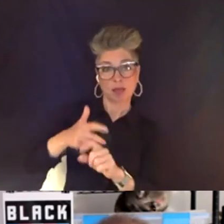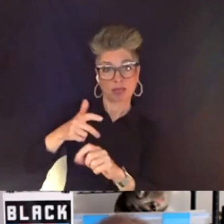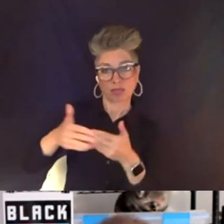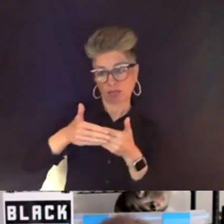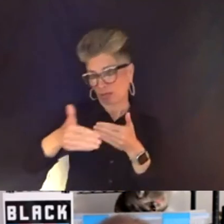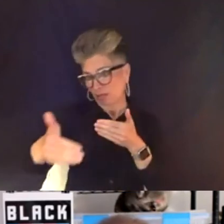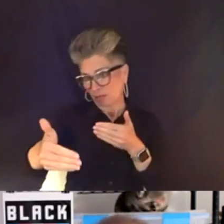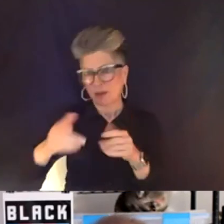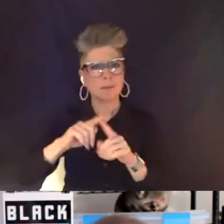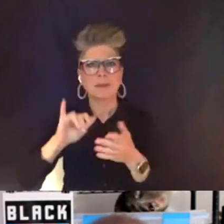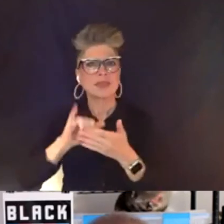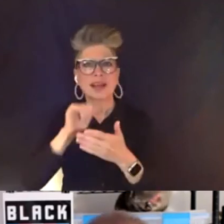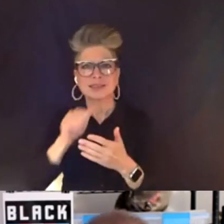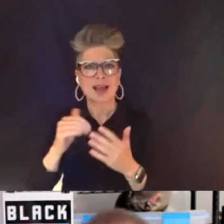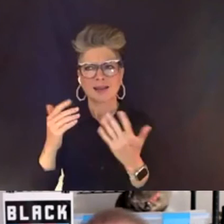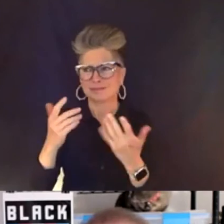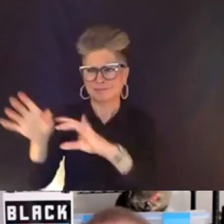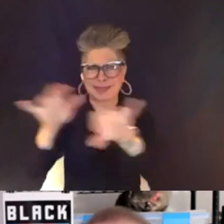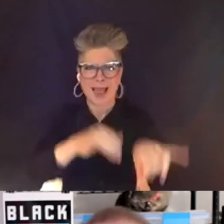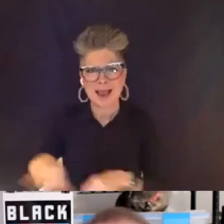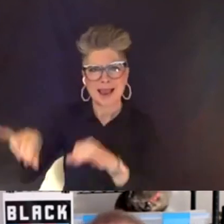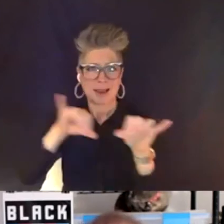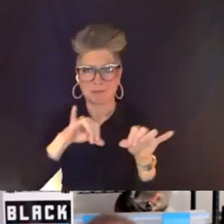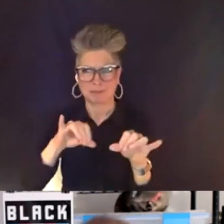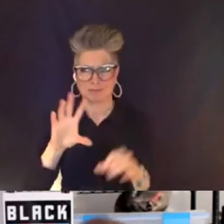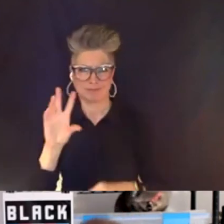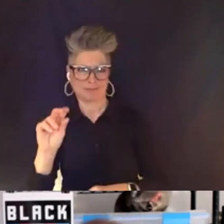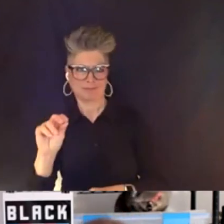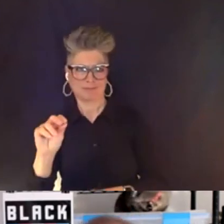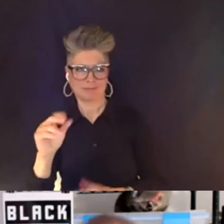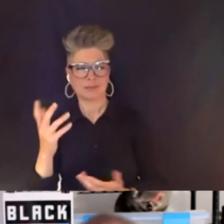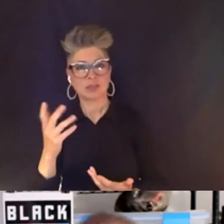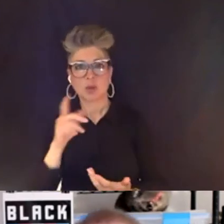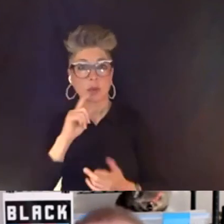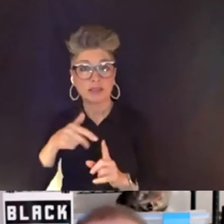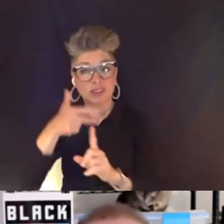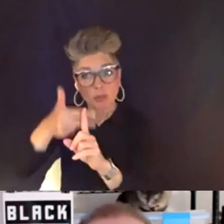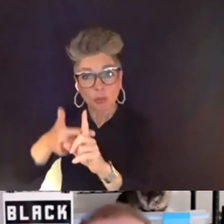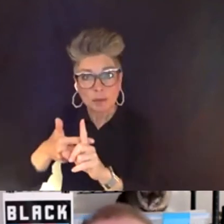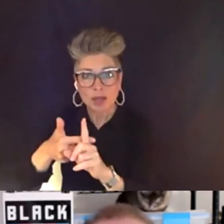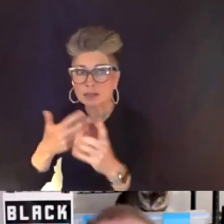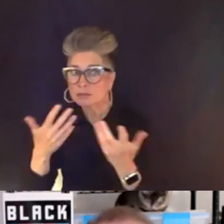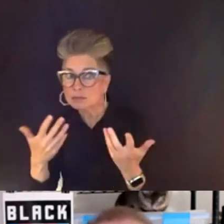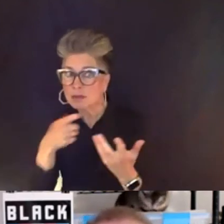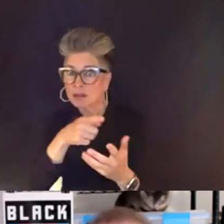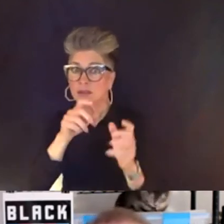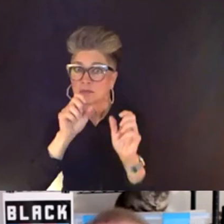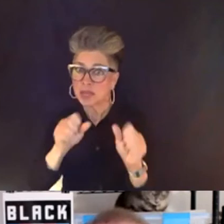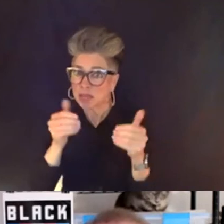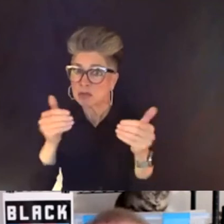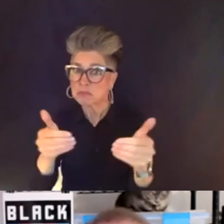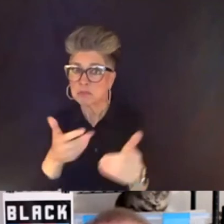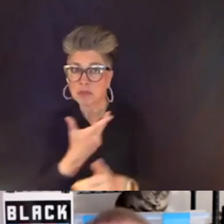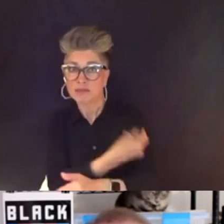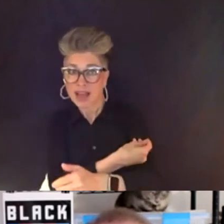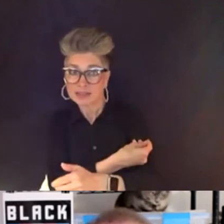be everyone's response. And so really, even at 3 months, they can get vaccinated and